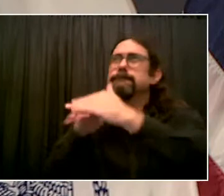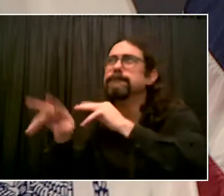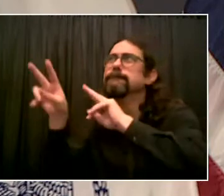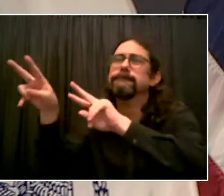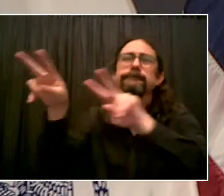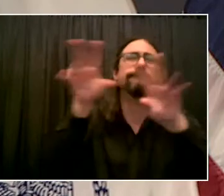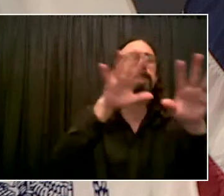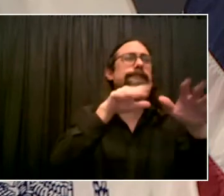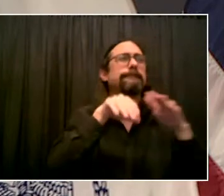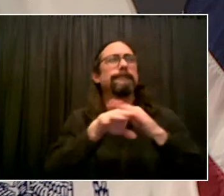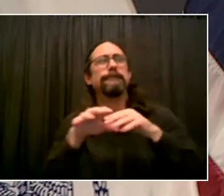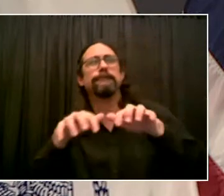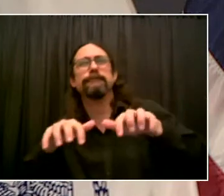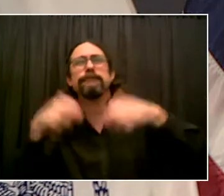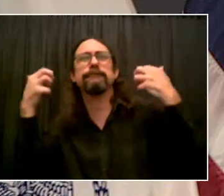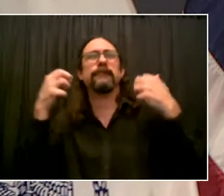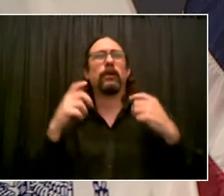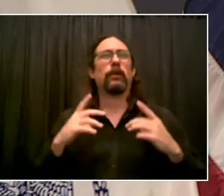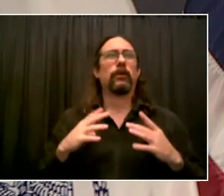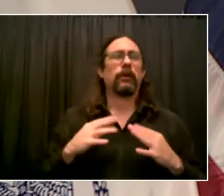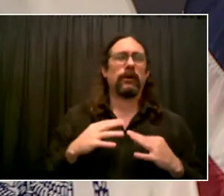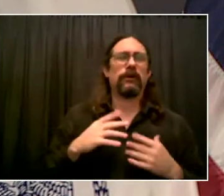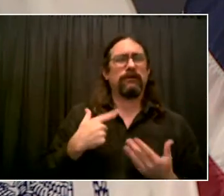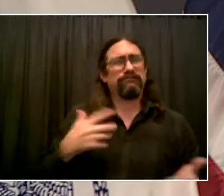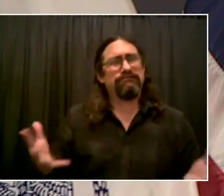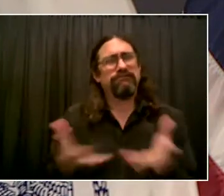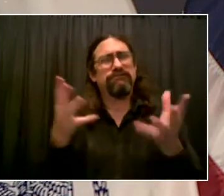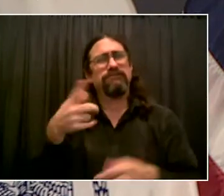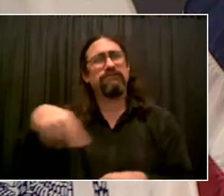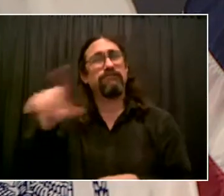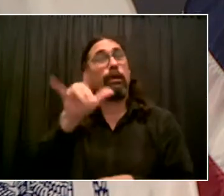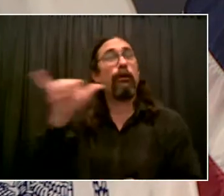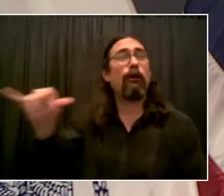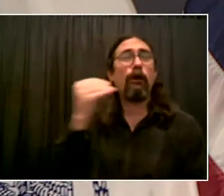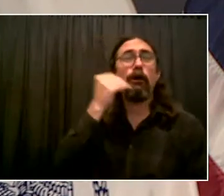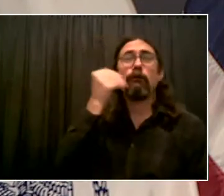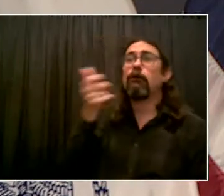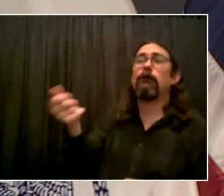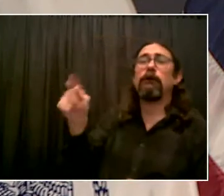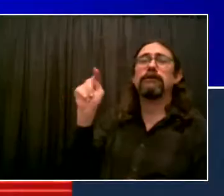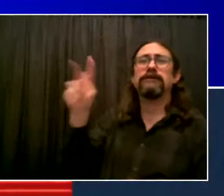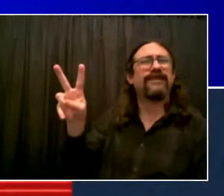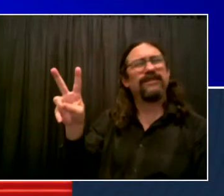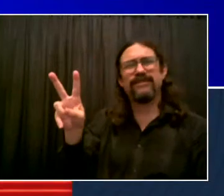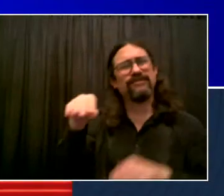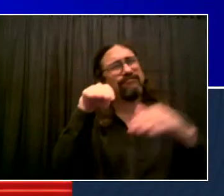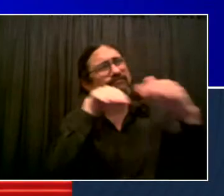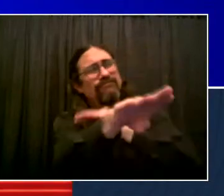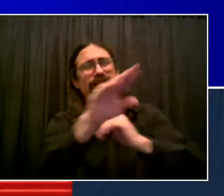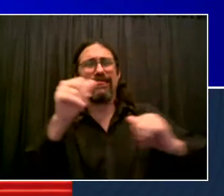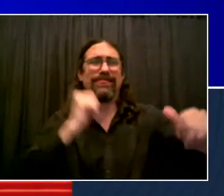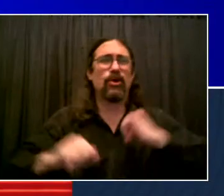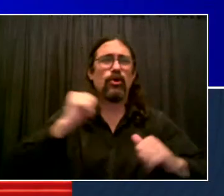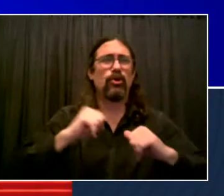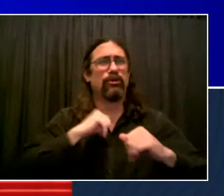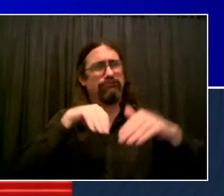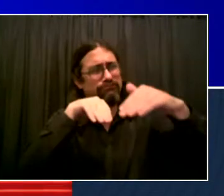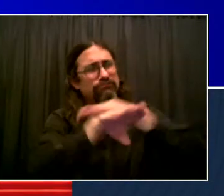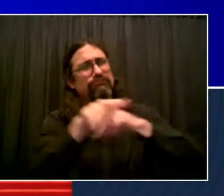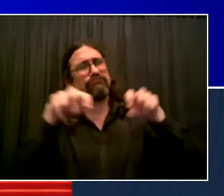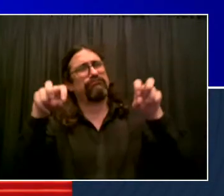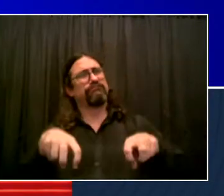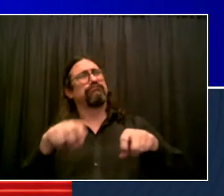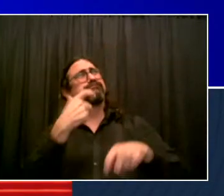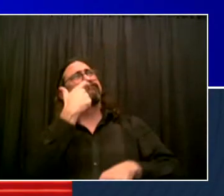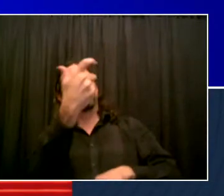person again, get vaccinated. So we are announcing our Vax to the Movies program. This is a new initiative